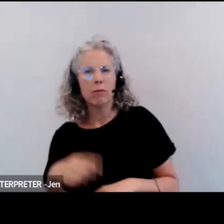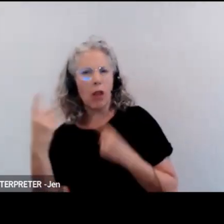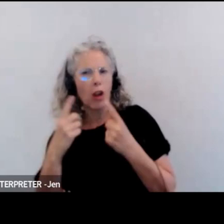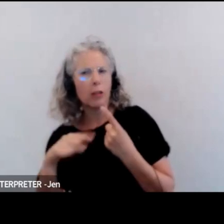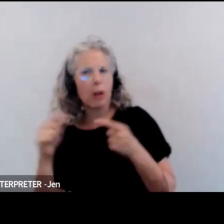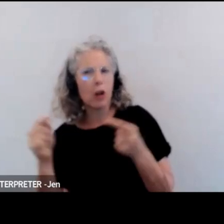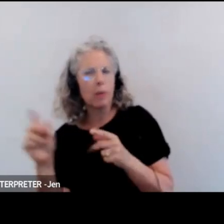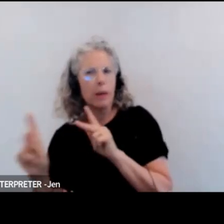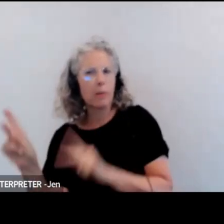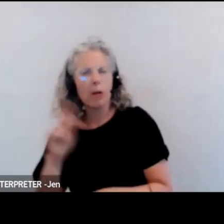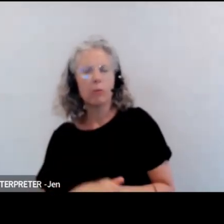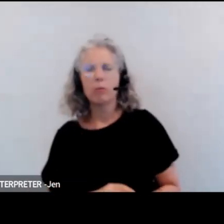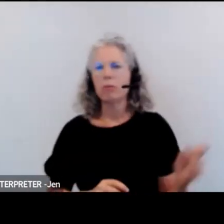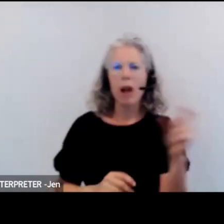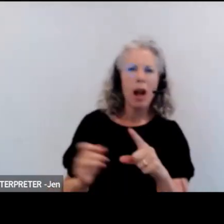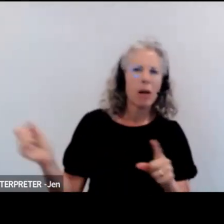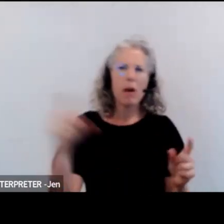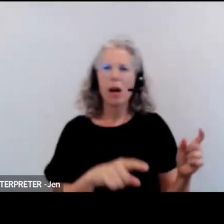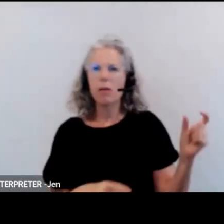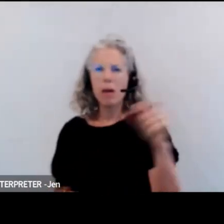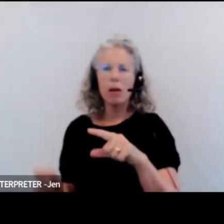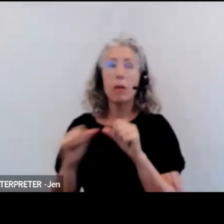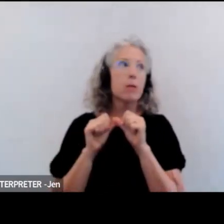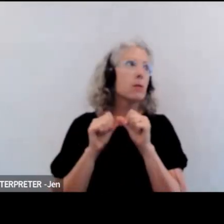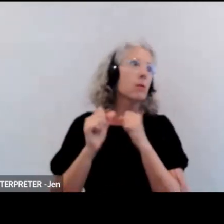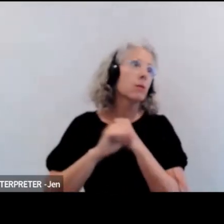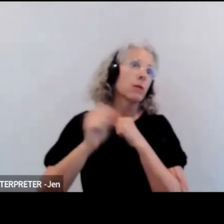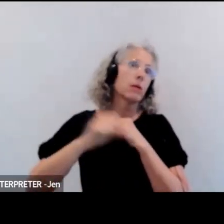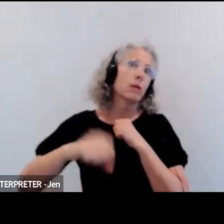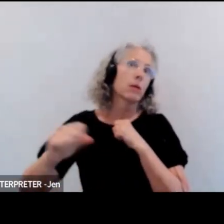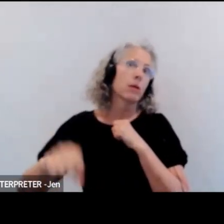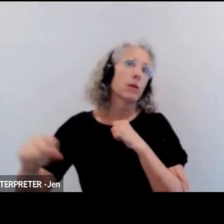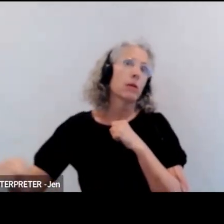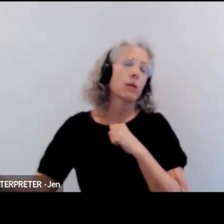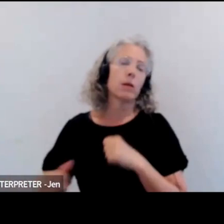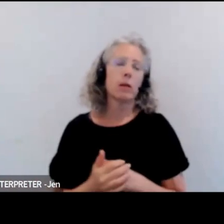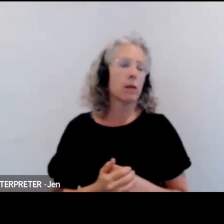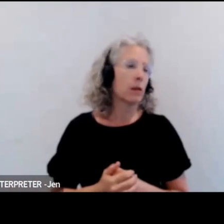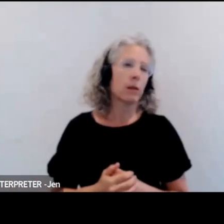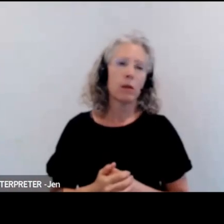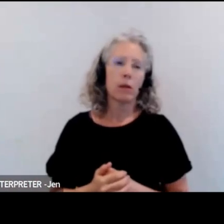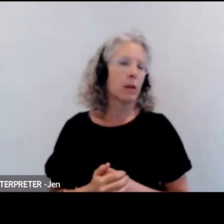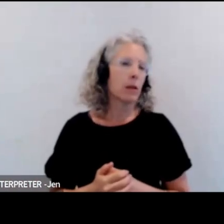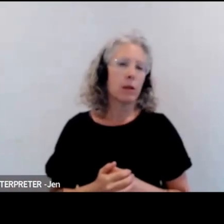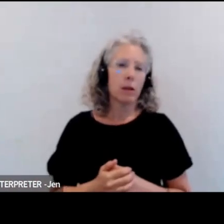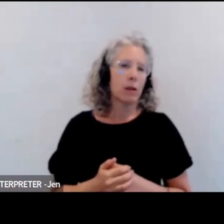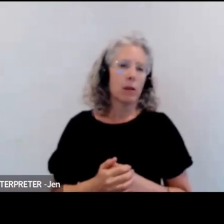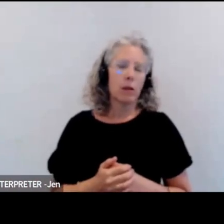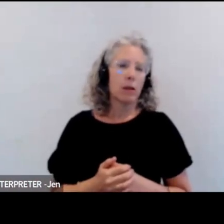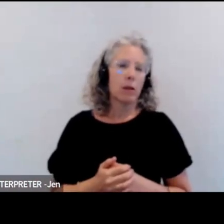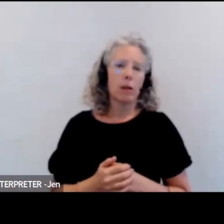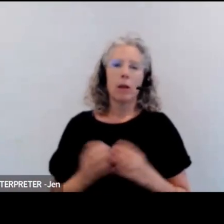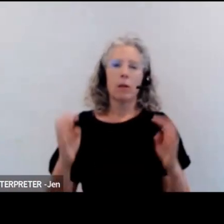of hurting people? And it just went on and on and on, and not at one point in that conversation did